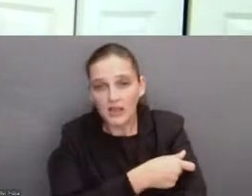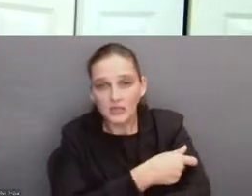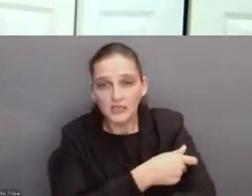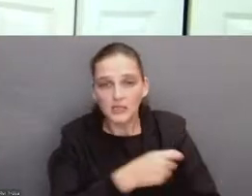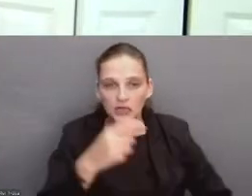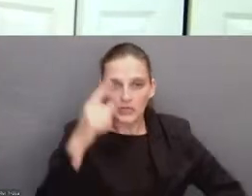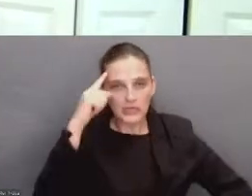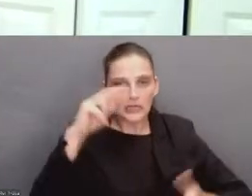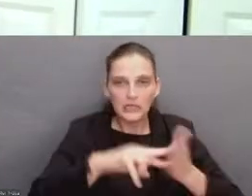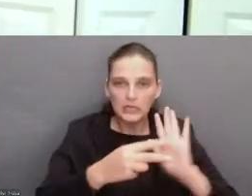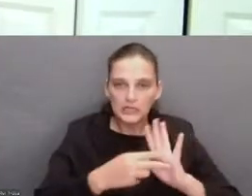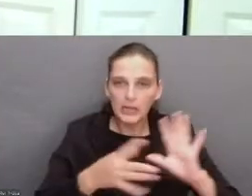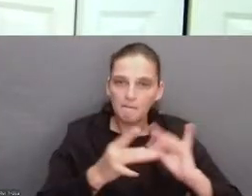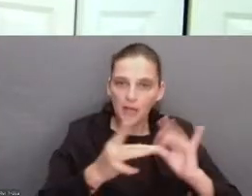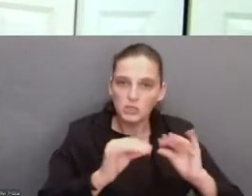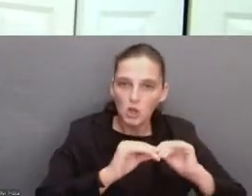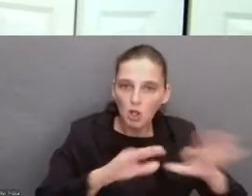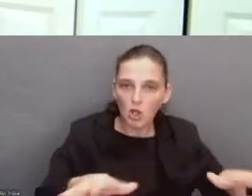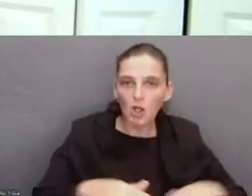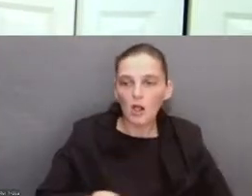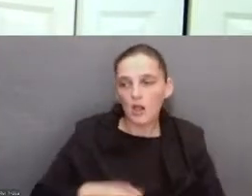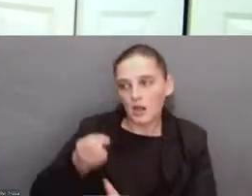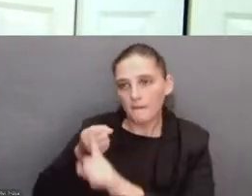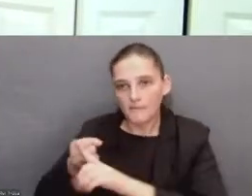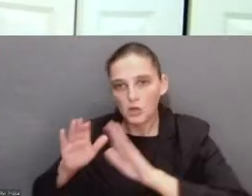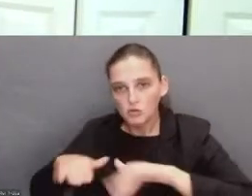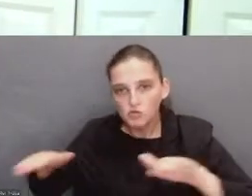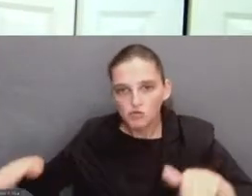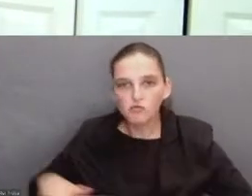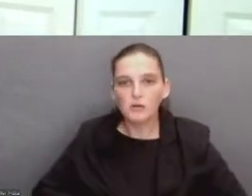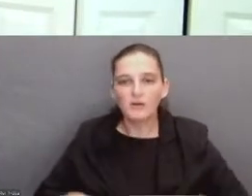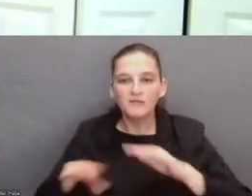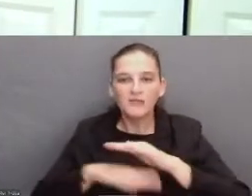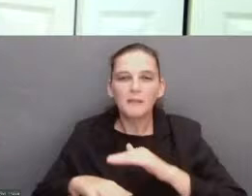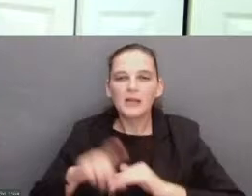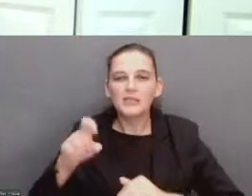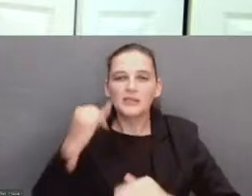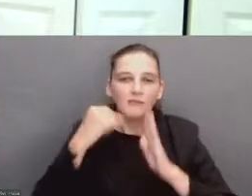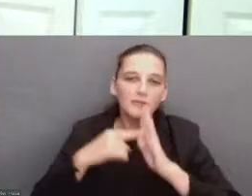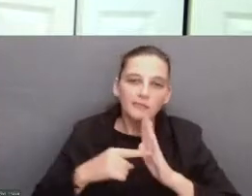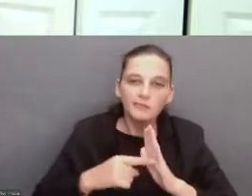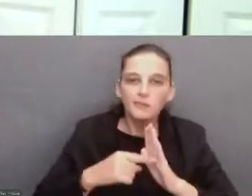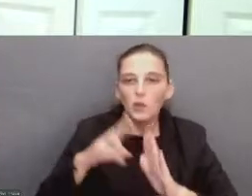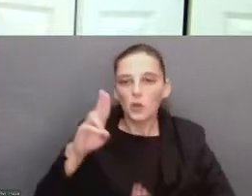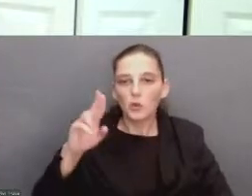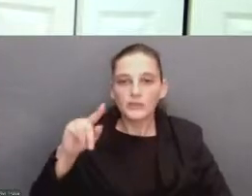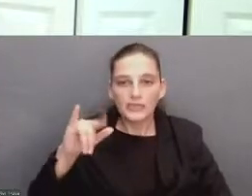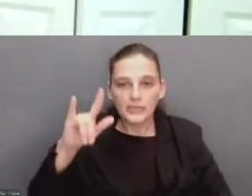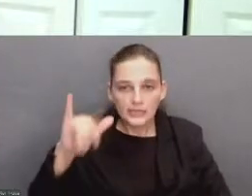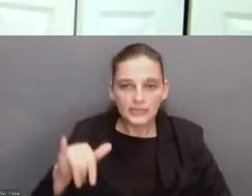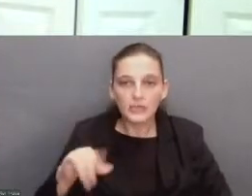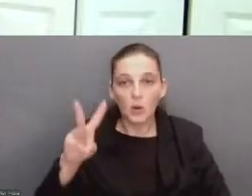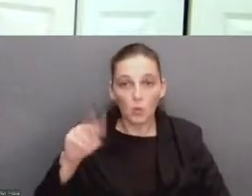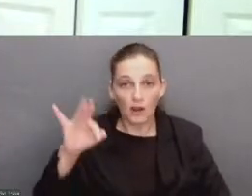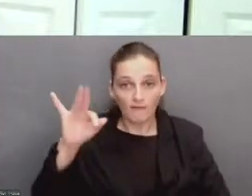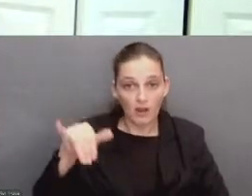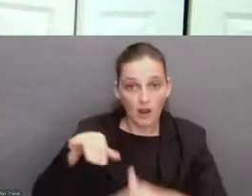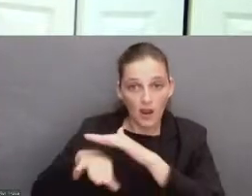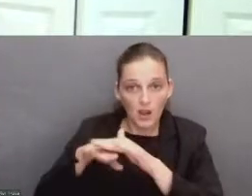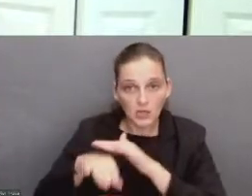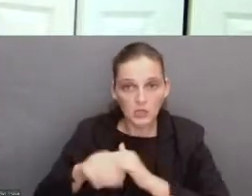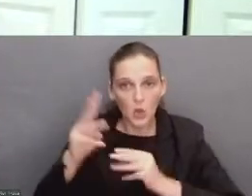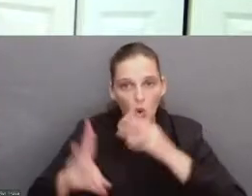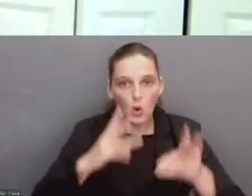messaging, the impact on children, basic needs like utilities and Wi-Fi access, and the role of racial stress